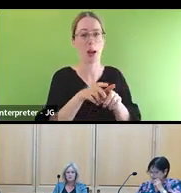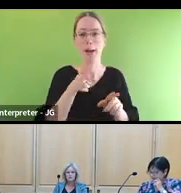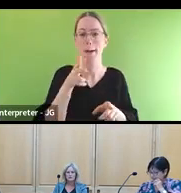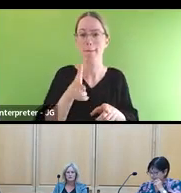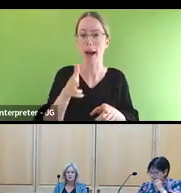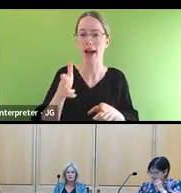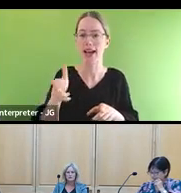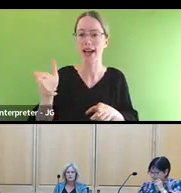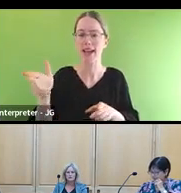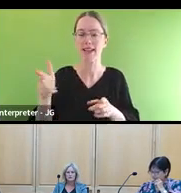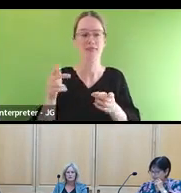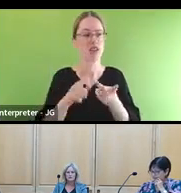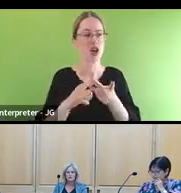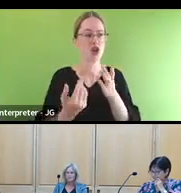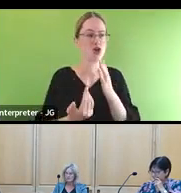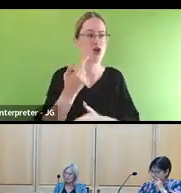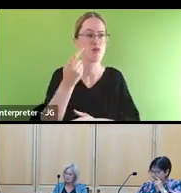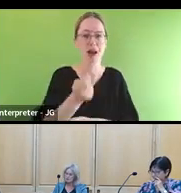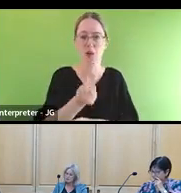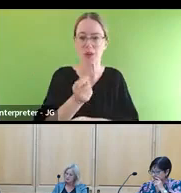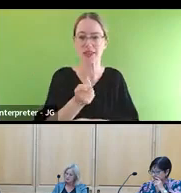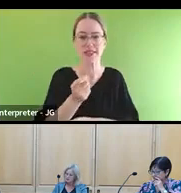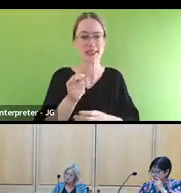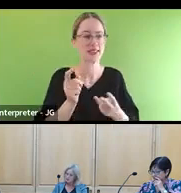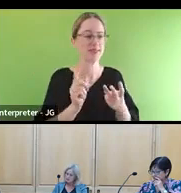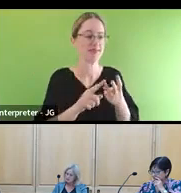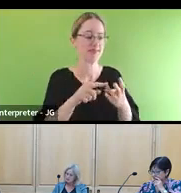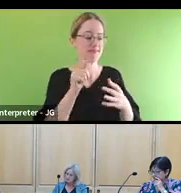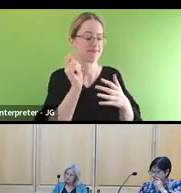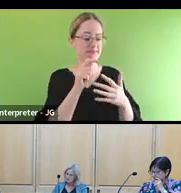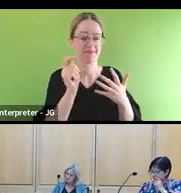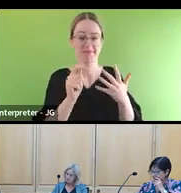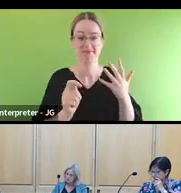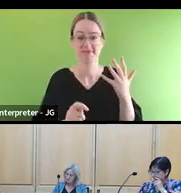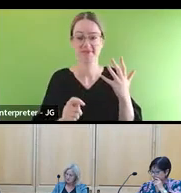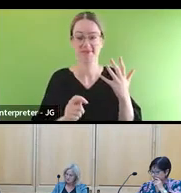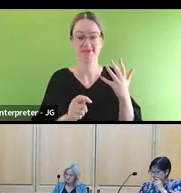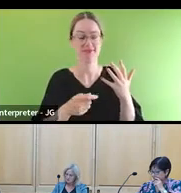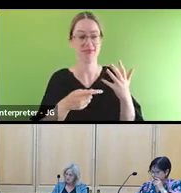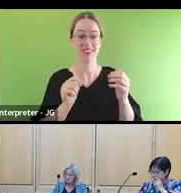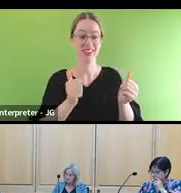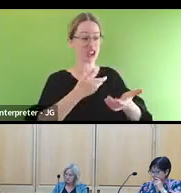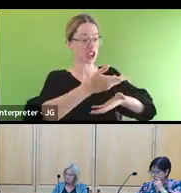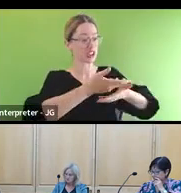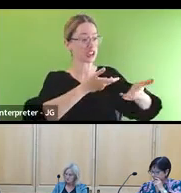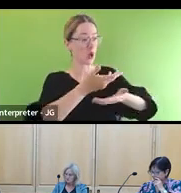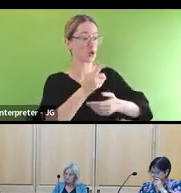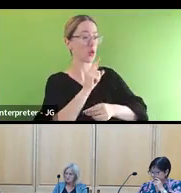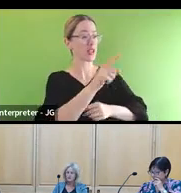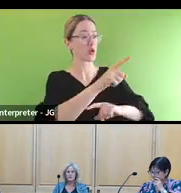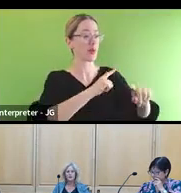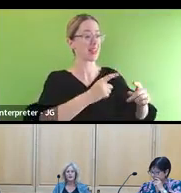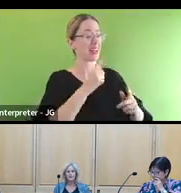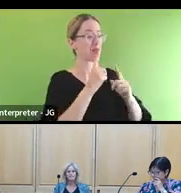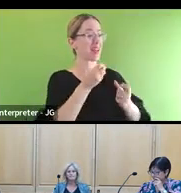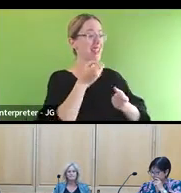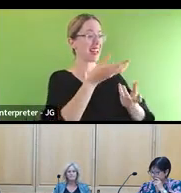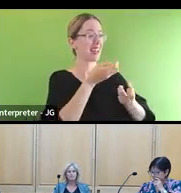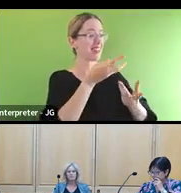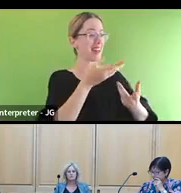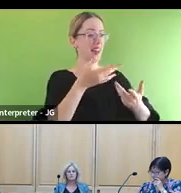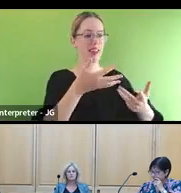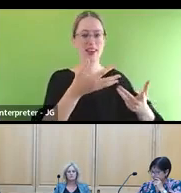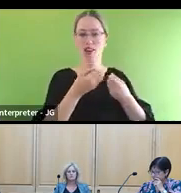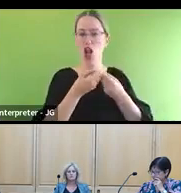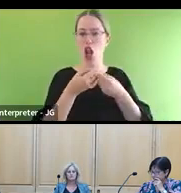new builds and things like that, and having been, you know, consulted, gone to a public meeting, and then that stuff